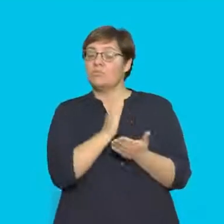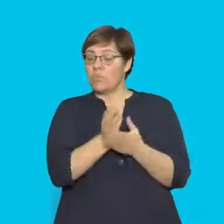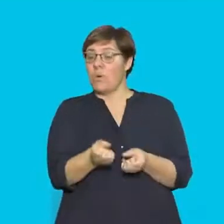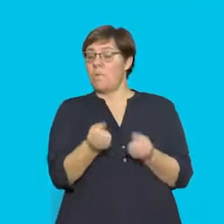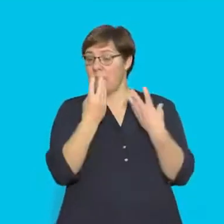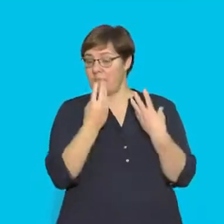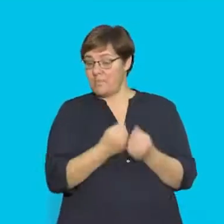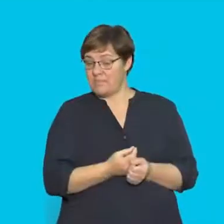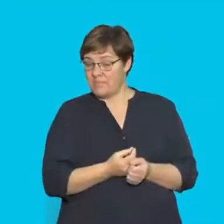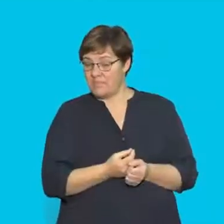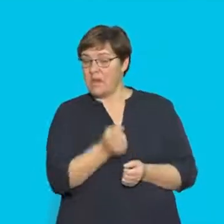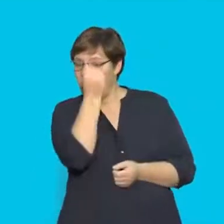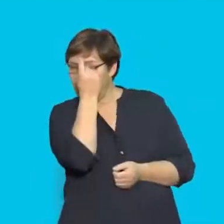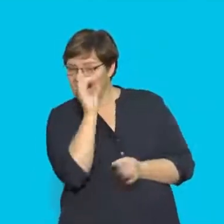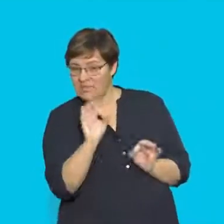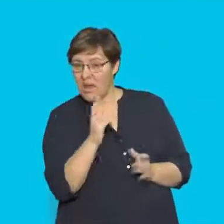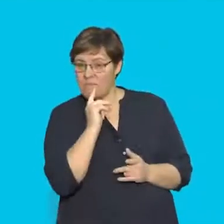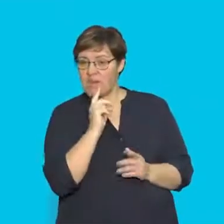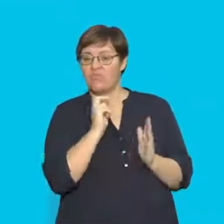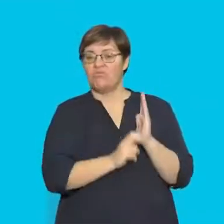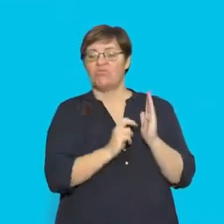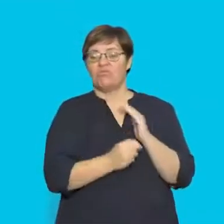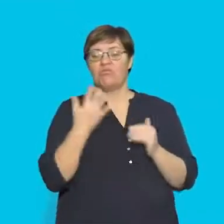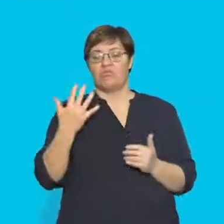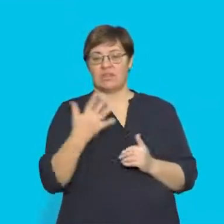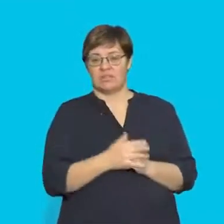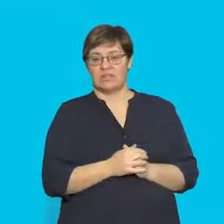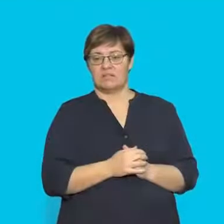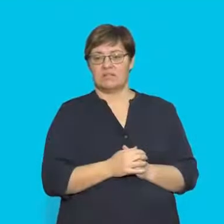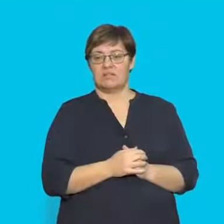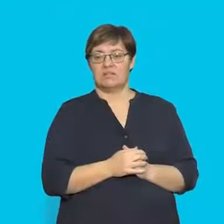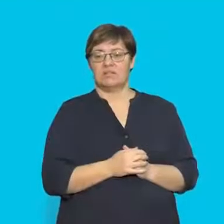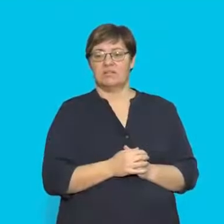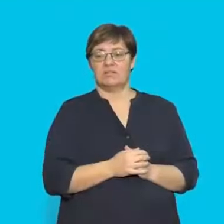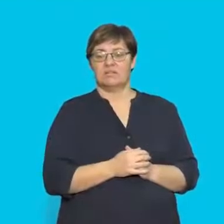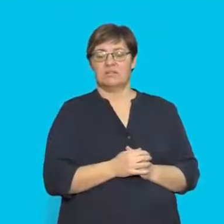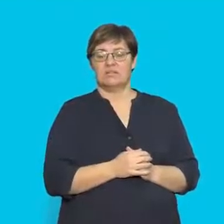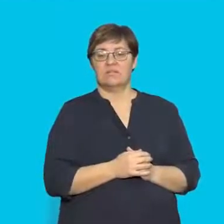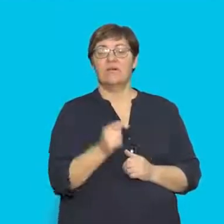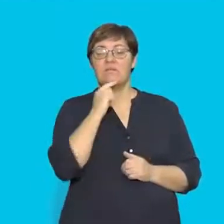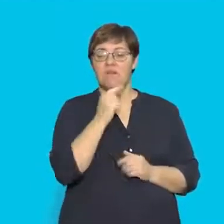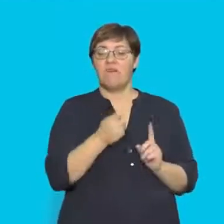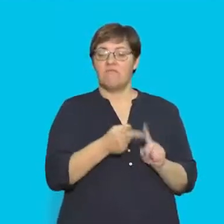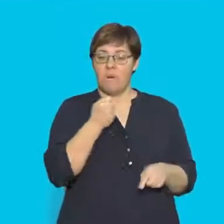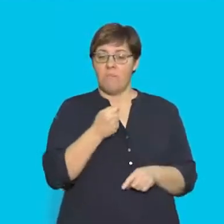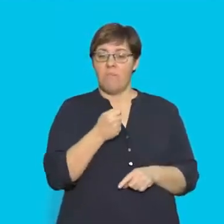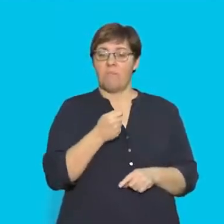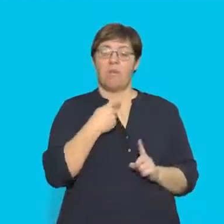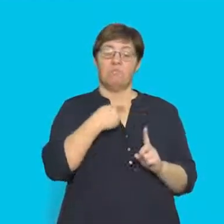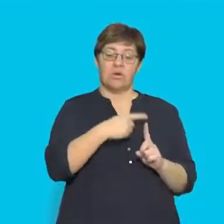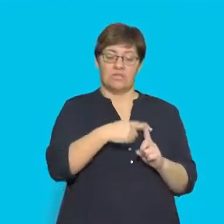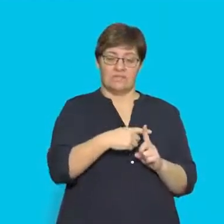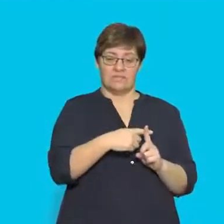got that in terms of using the right-hand rule. So when the direction of the current over here is going from positive